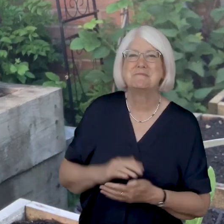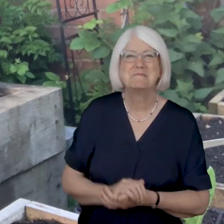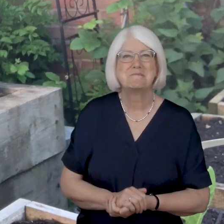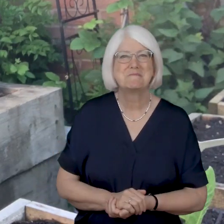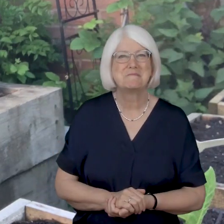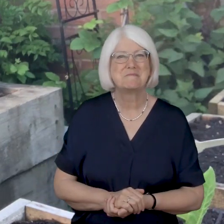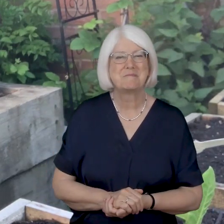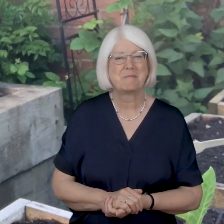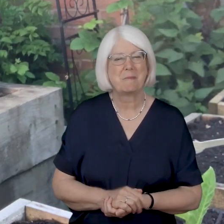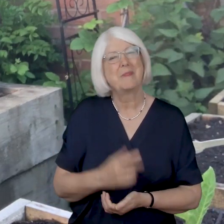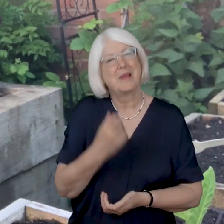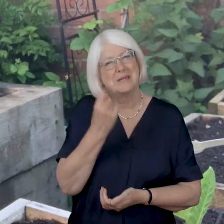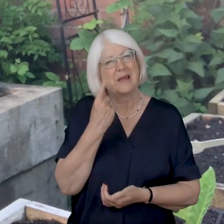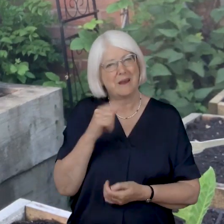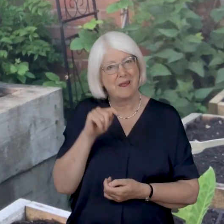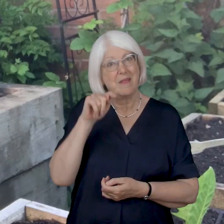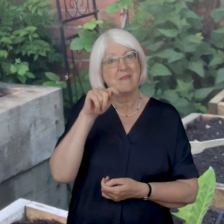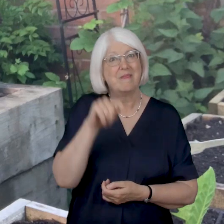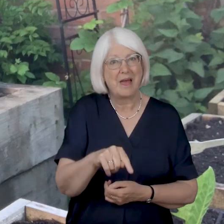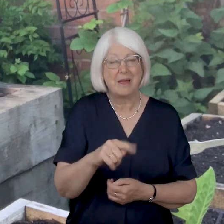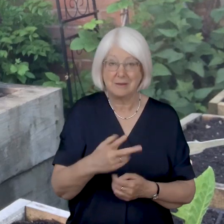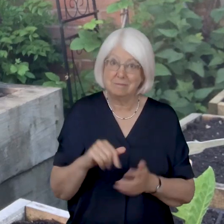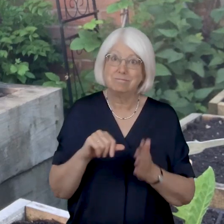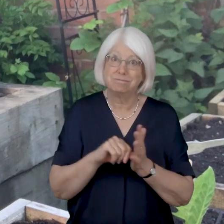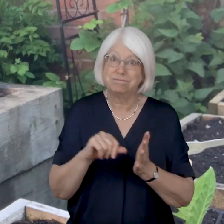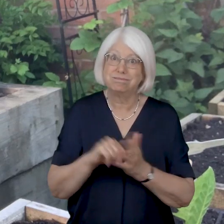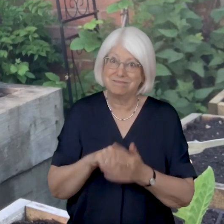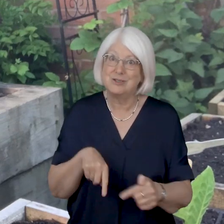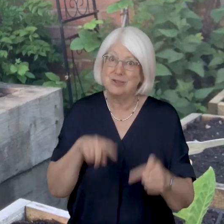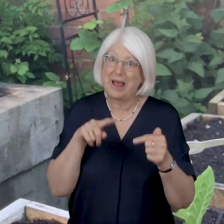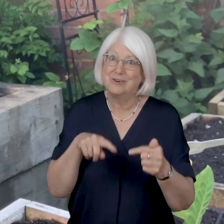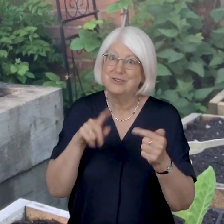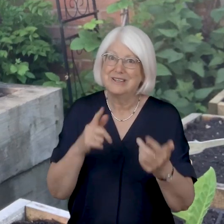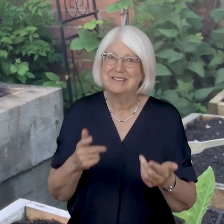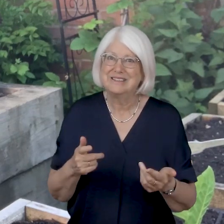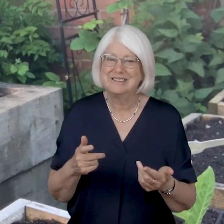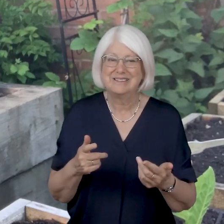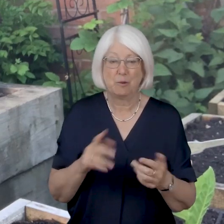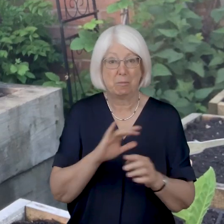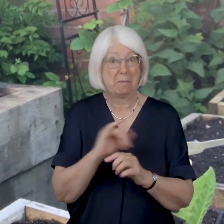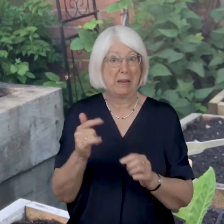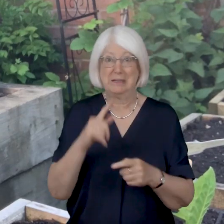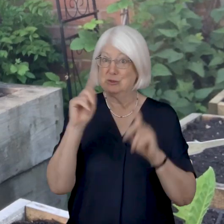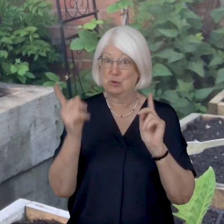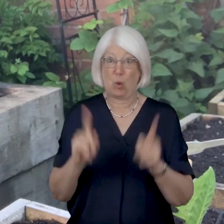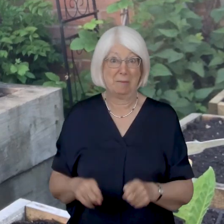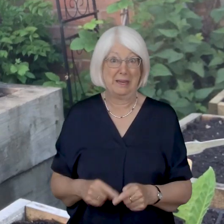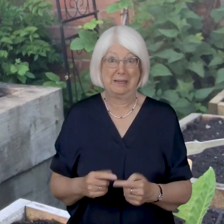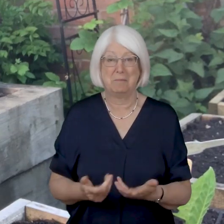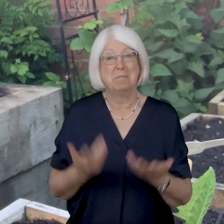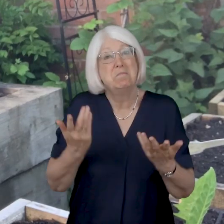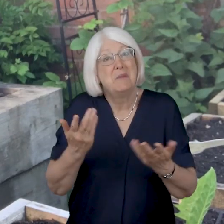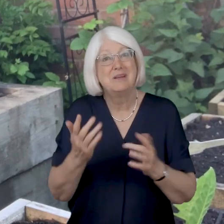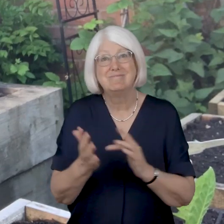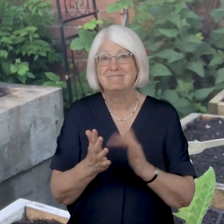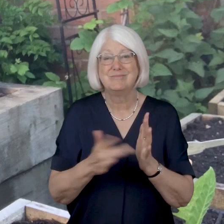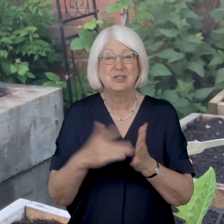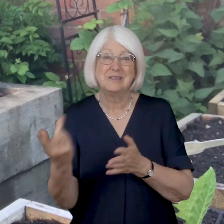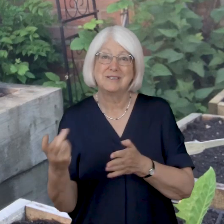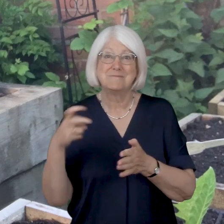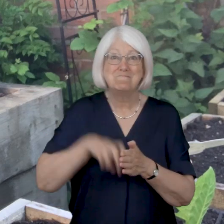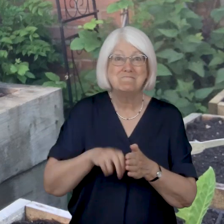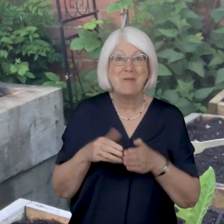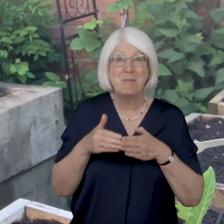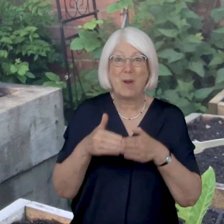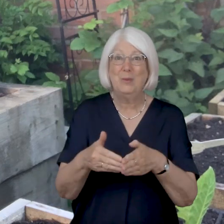And I understand that getting to that place is going to be difficult and challenging, and that it may well be stormy. But Jesus is